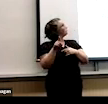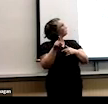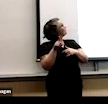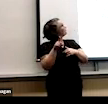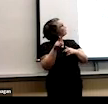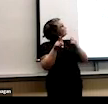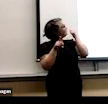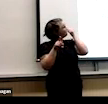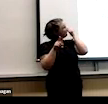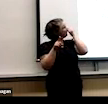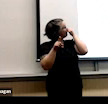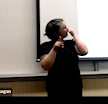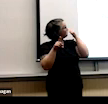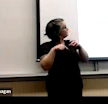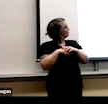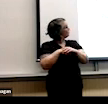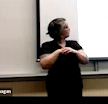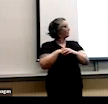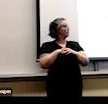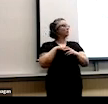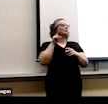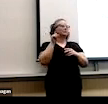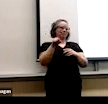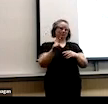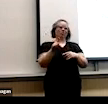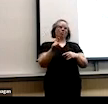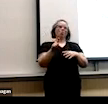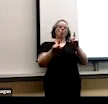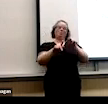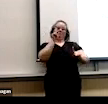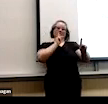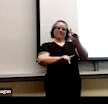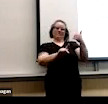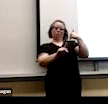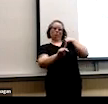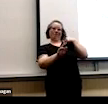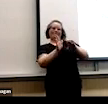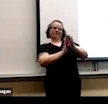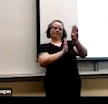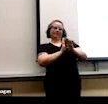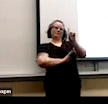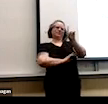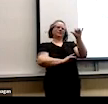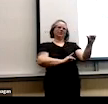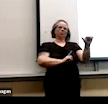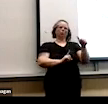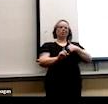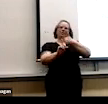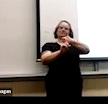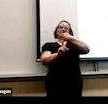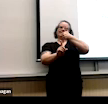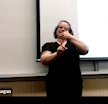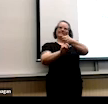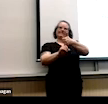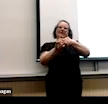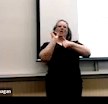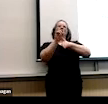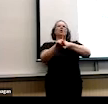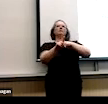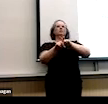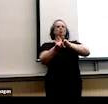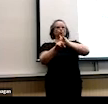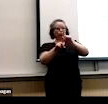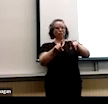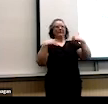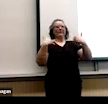by people with complex conditions, but also specifically by people with developmental disability. And so this is an organization in Ontario that